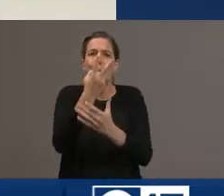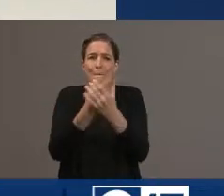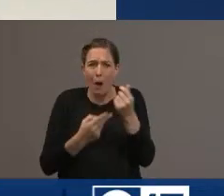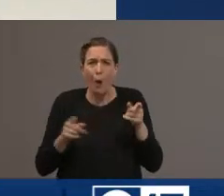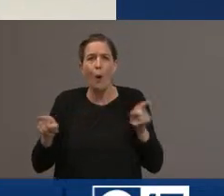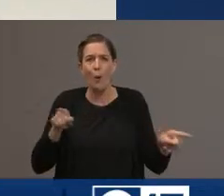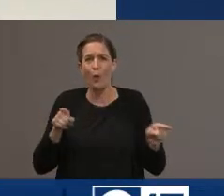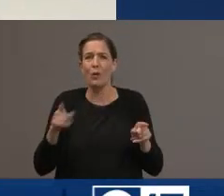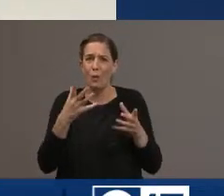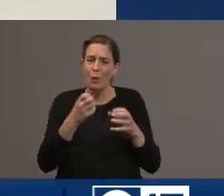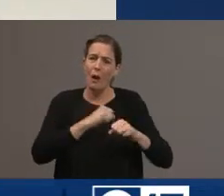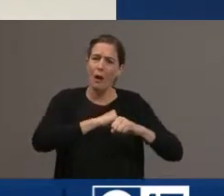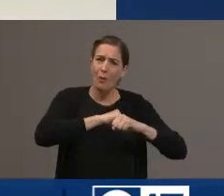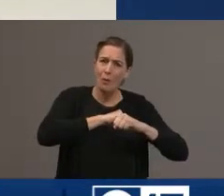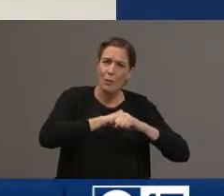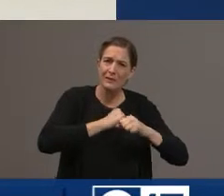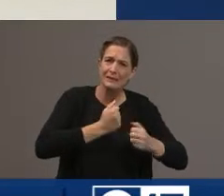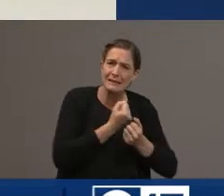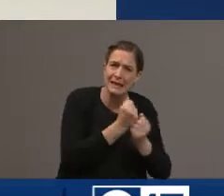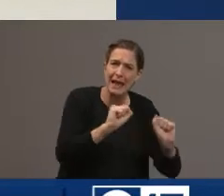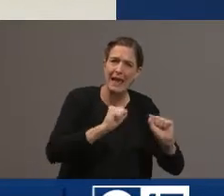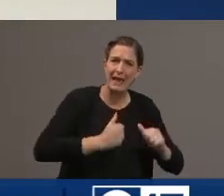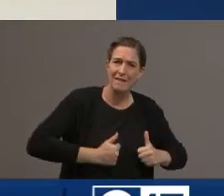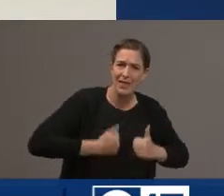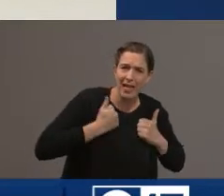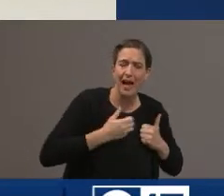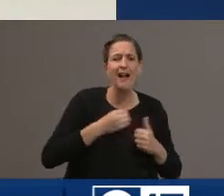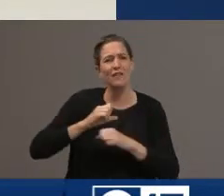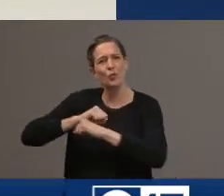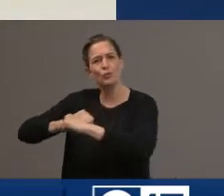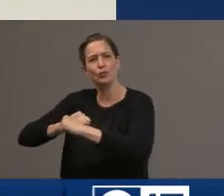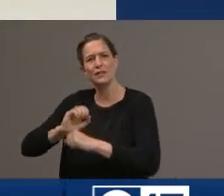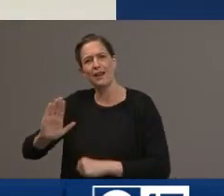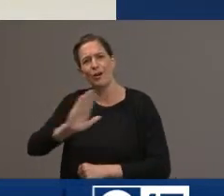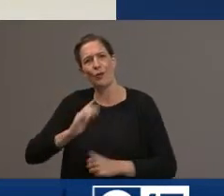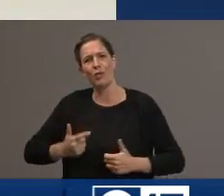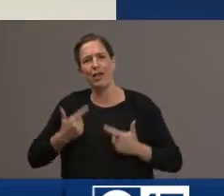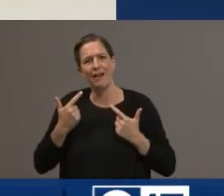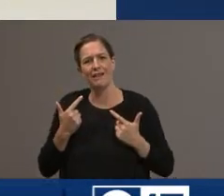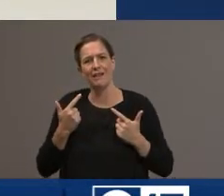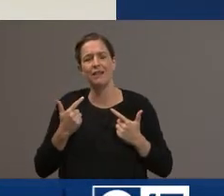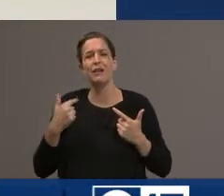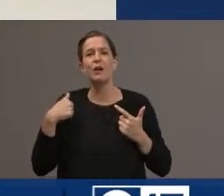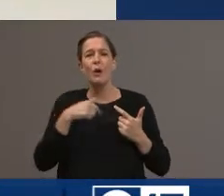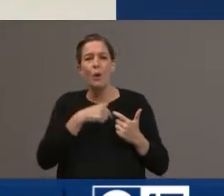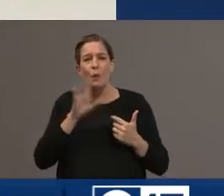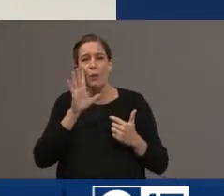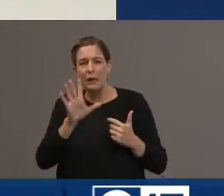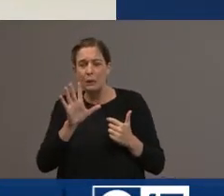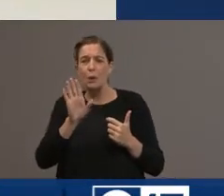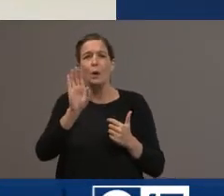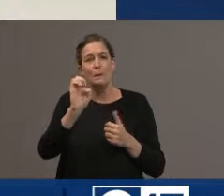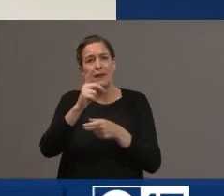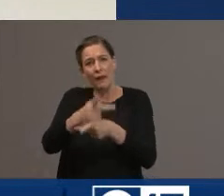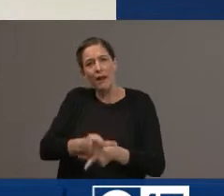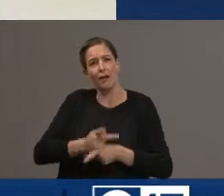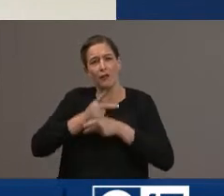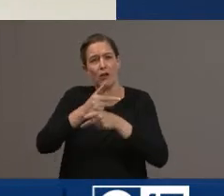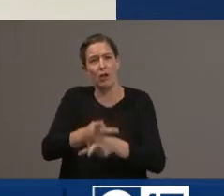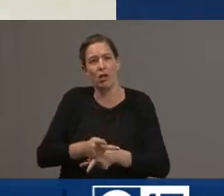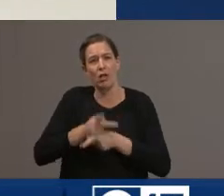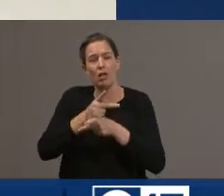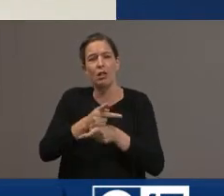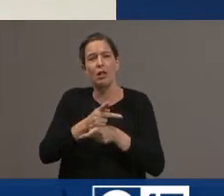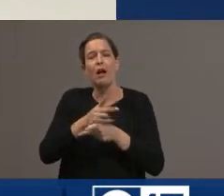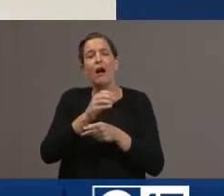and both. We will err on the side of caution, and we will err on the side of